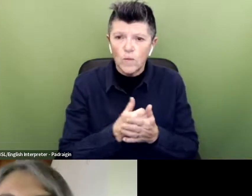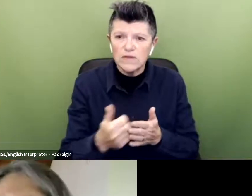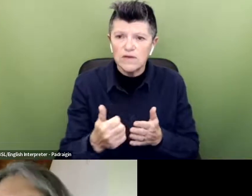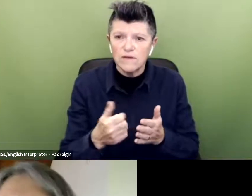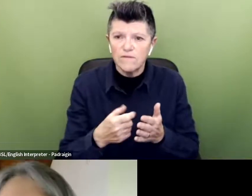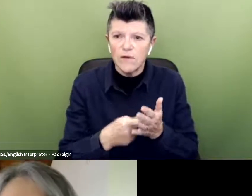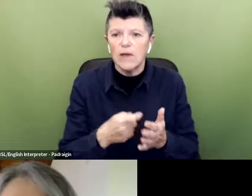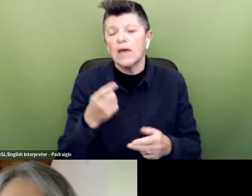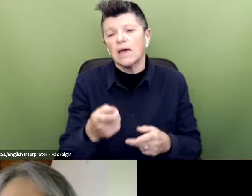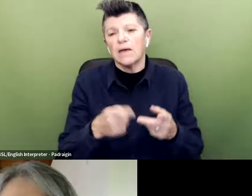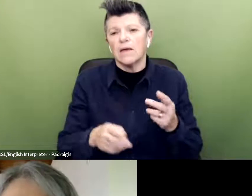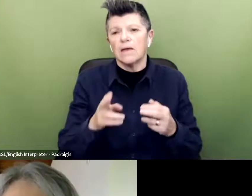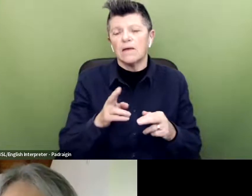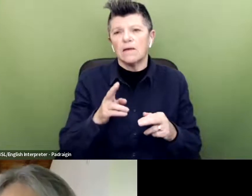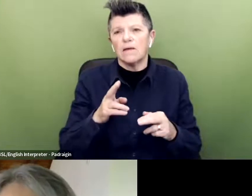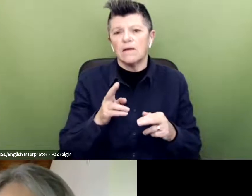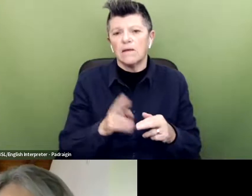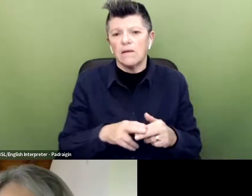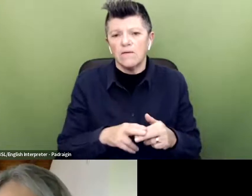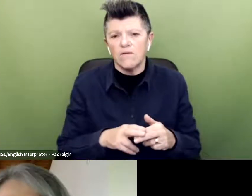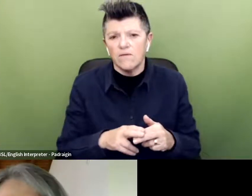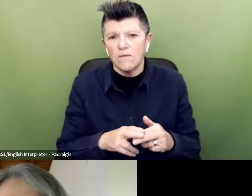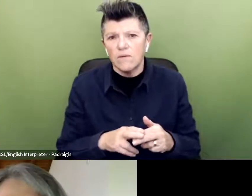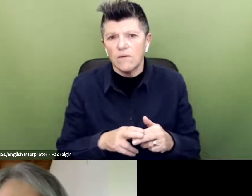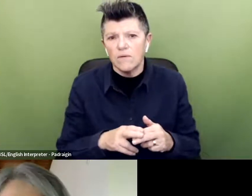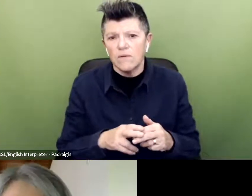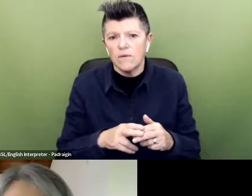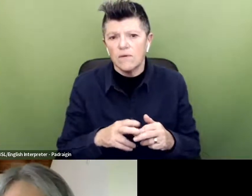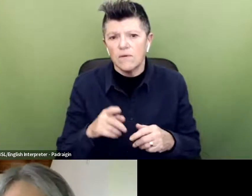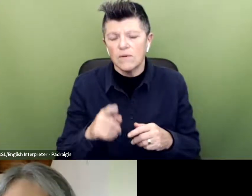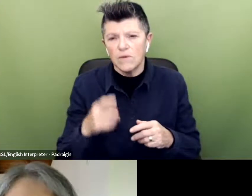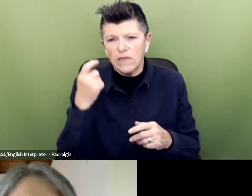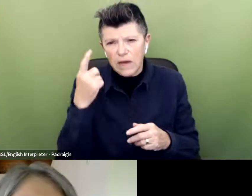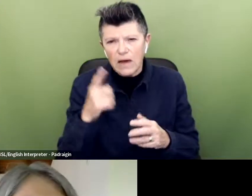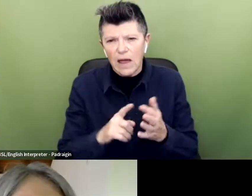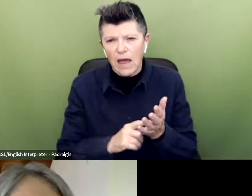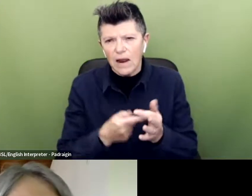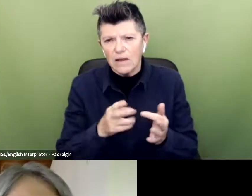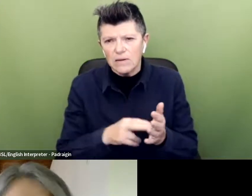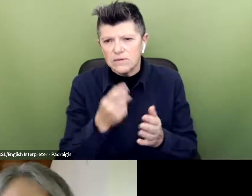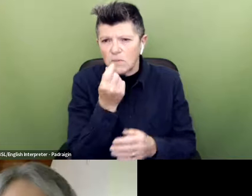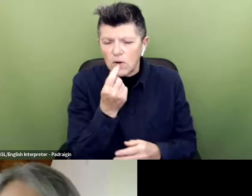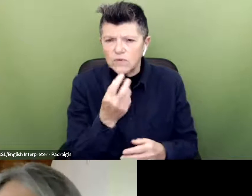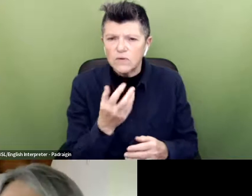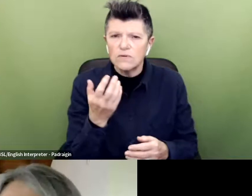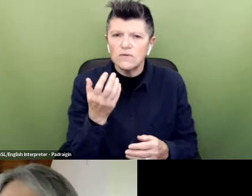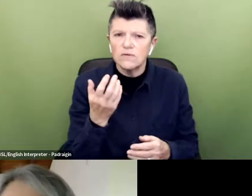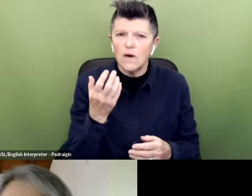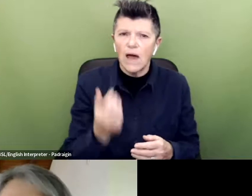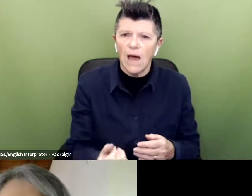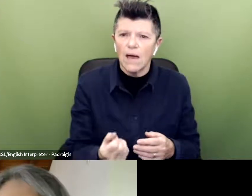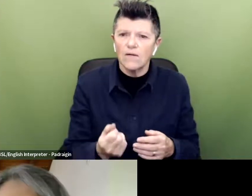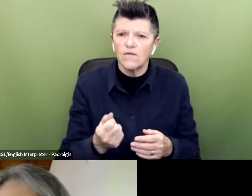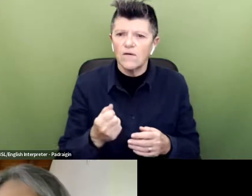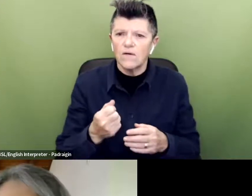you think, Ellen, it is possible to have for the empirical